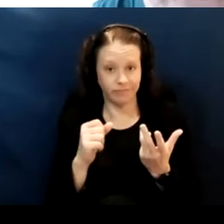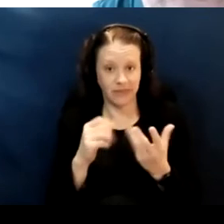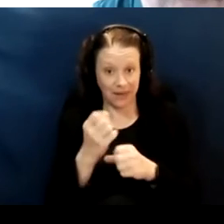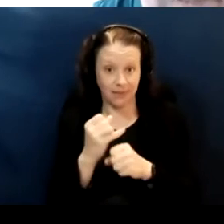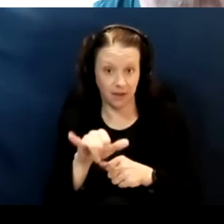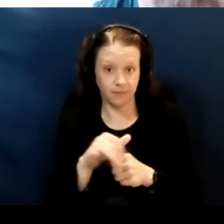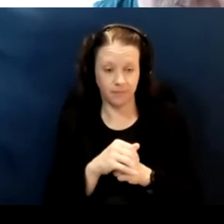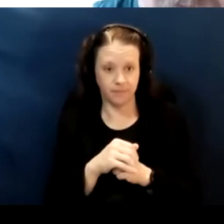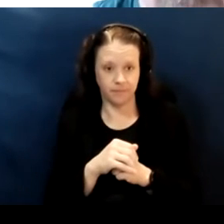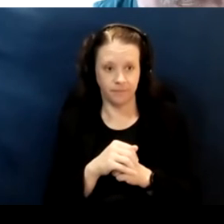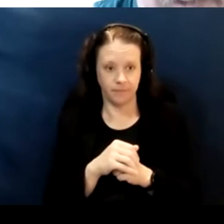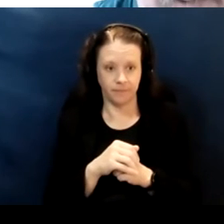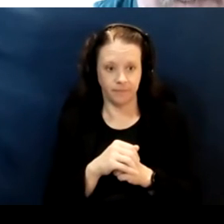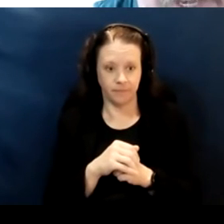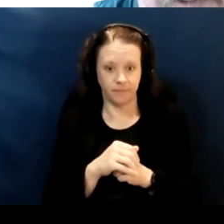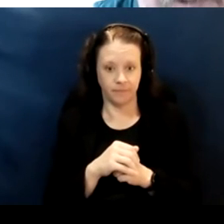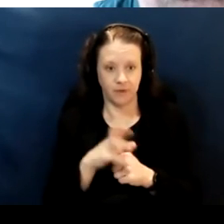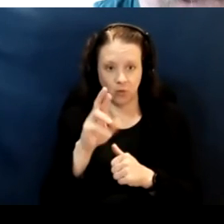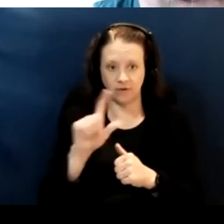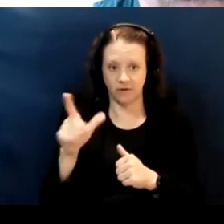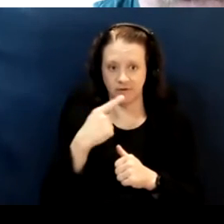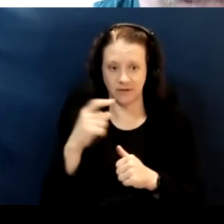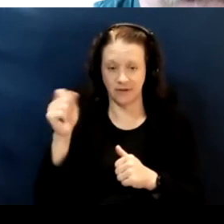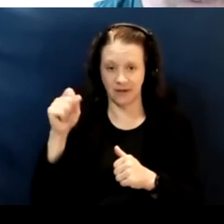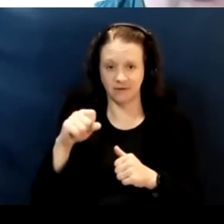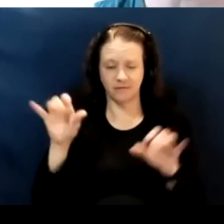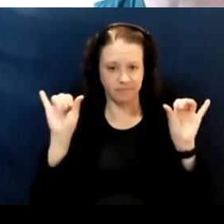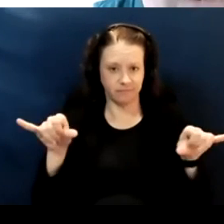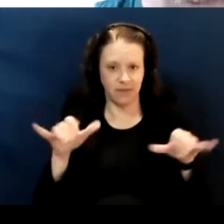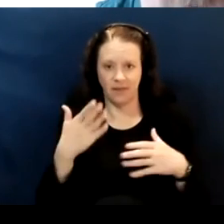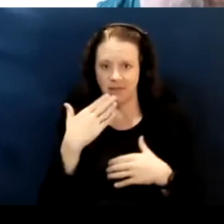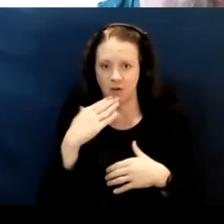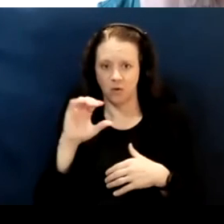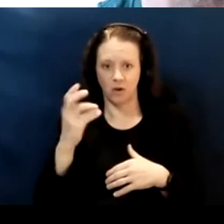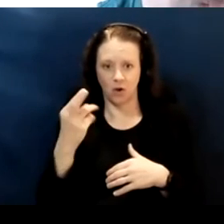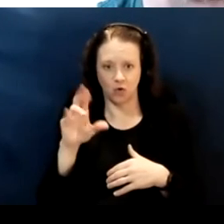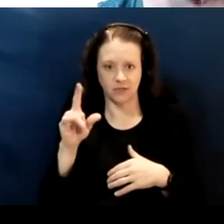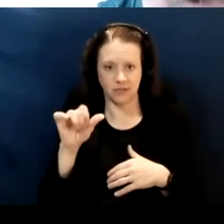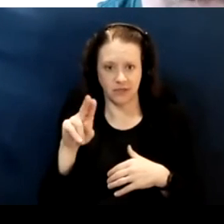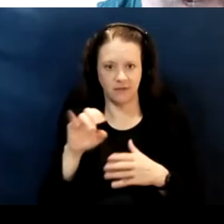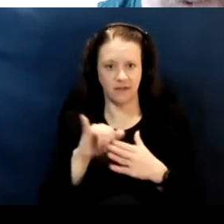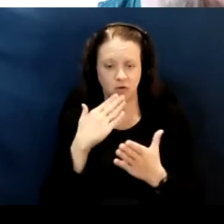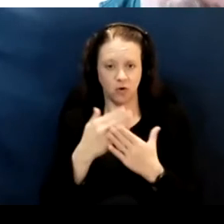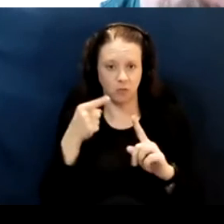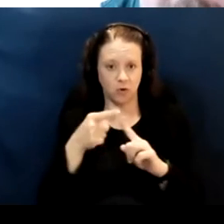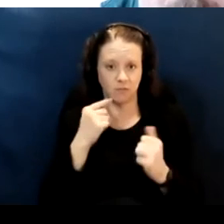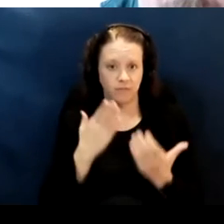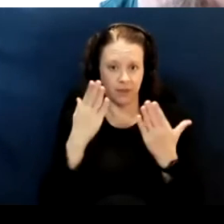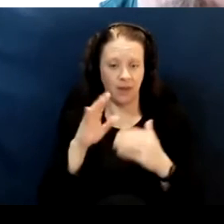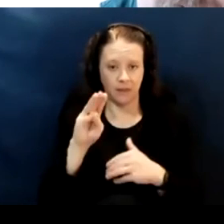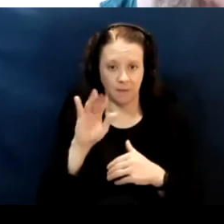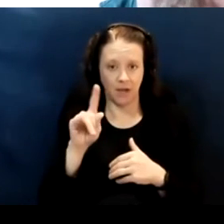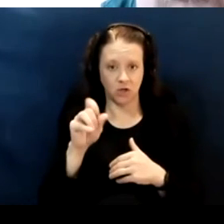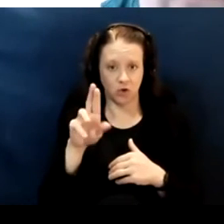it. Same. And that actually that's, thank you, Christine. That's a really good point to bring up. The MyTurn website